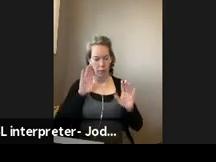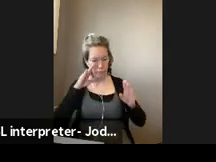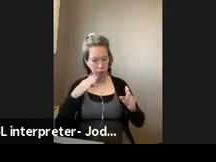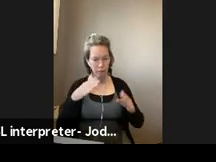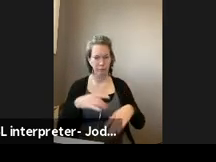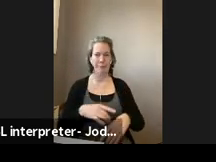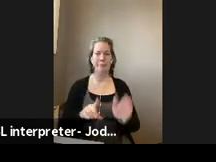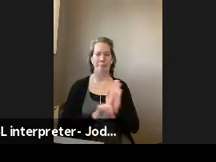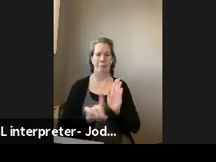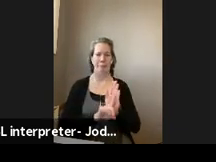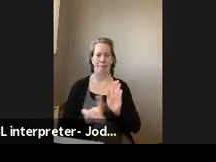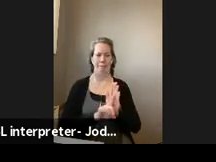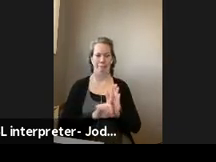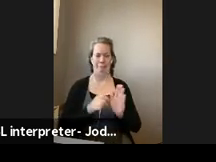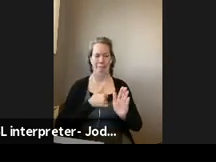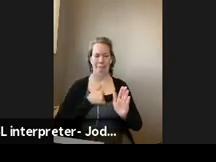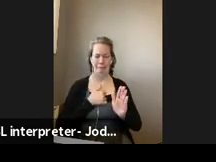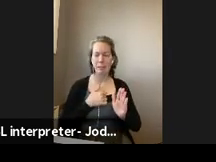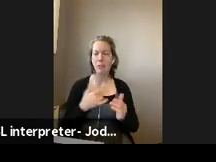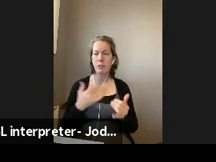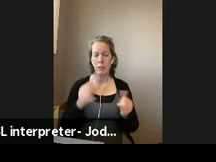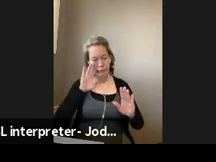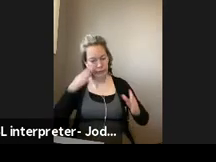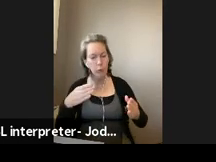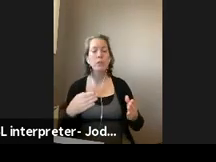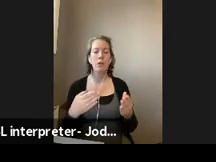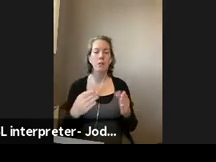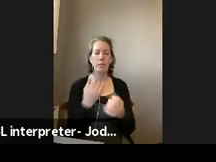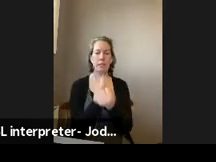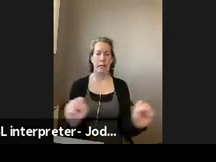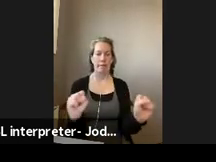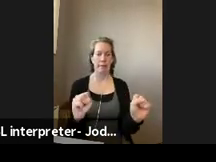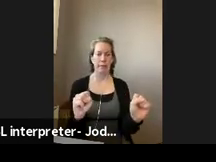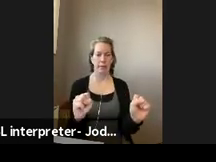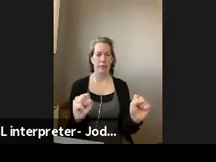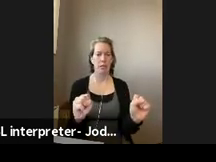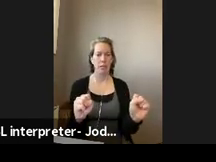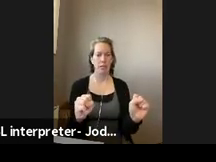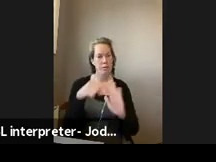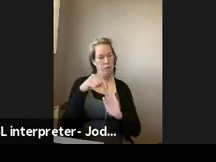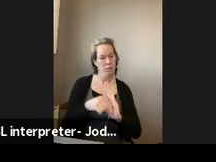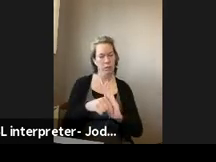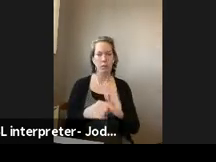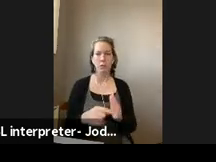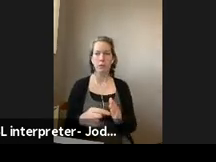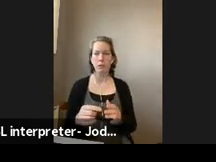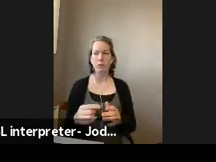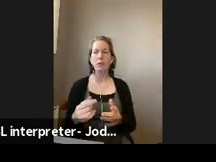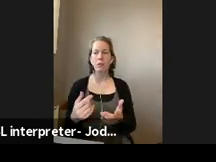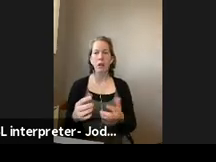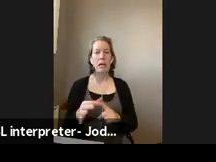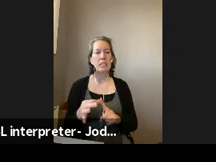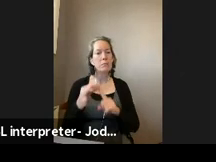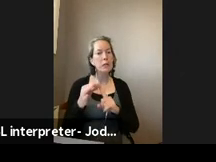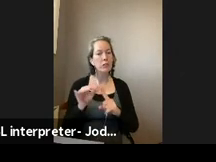apologies. But yeah, talking a little bit more about safety, especially when you're under pressure, as